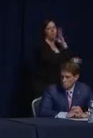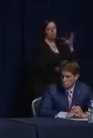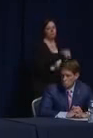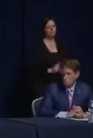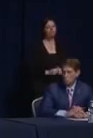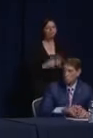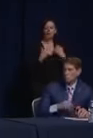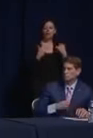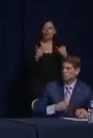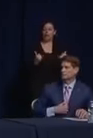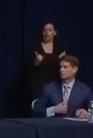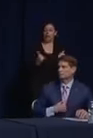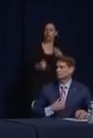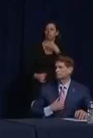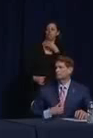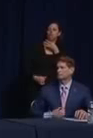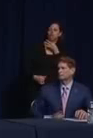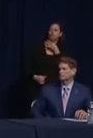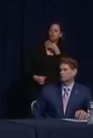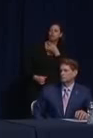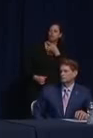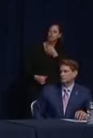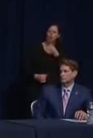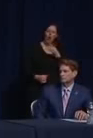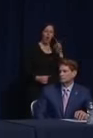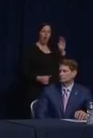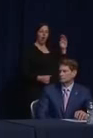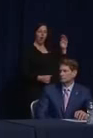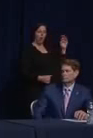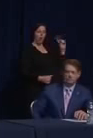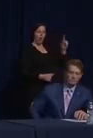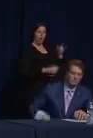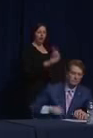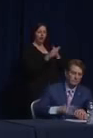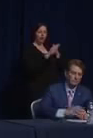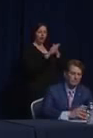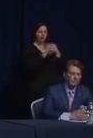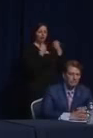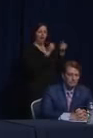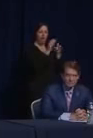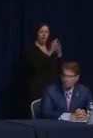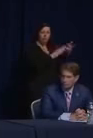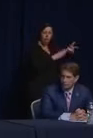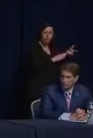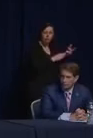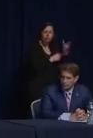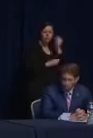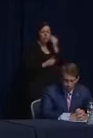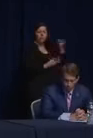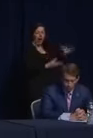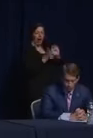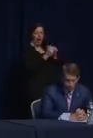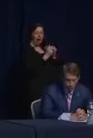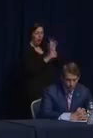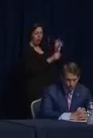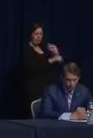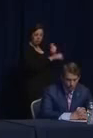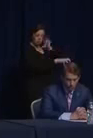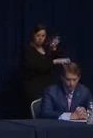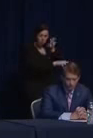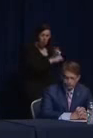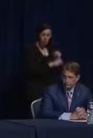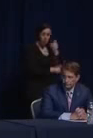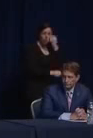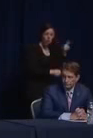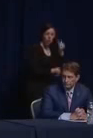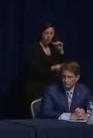up? What the actual address is? Do you have to call ahead of time? Make an appointment? Do you need a